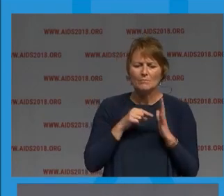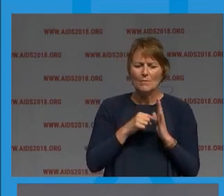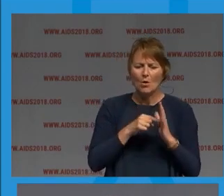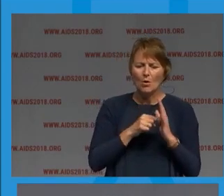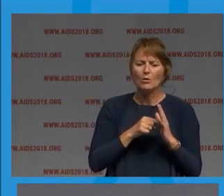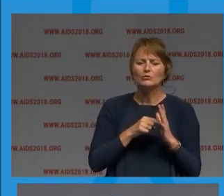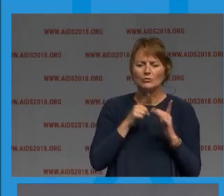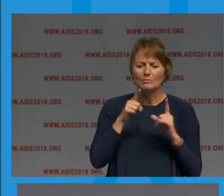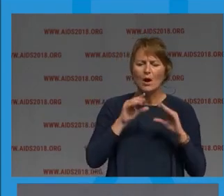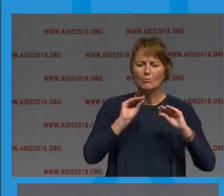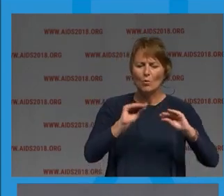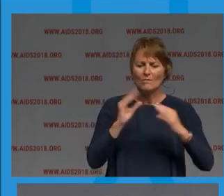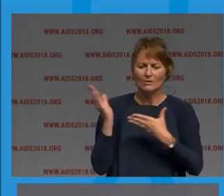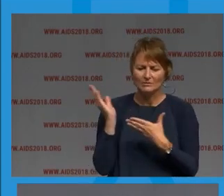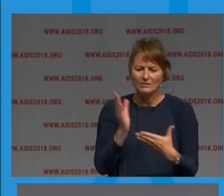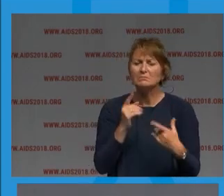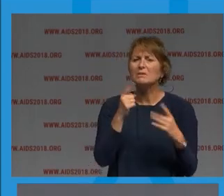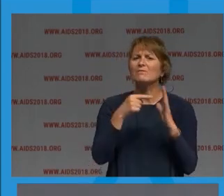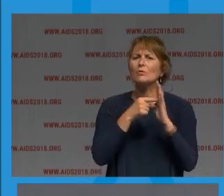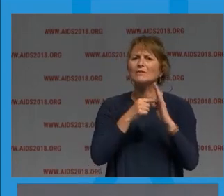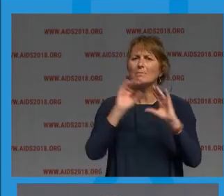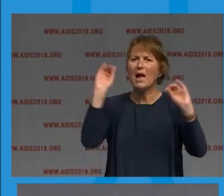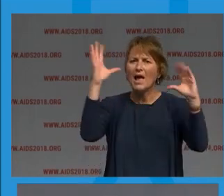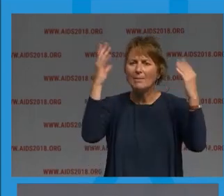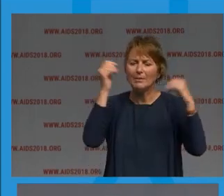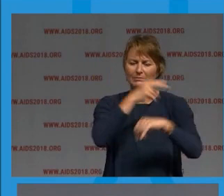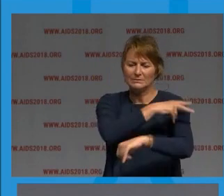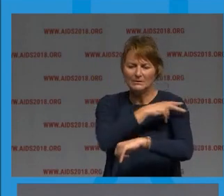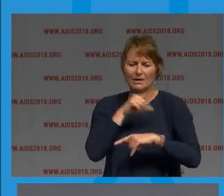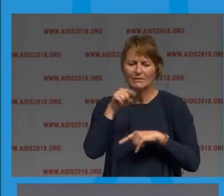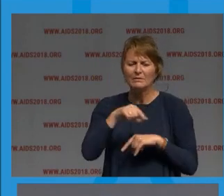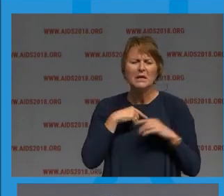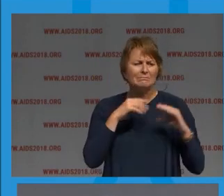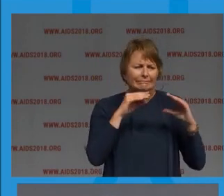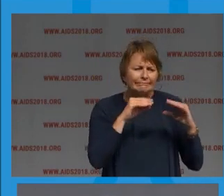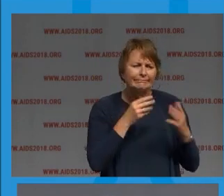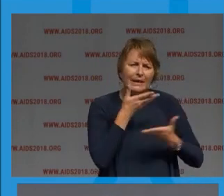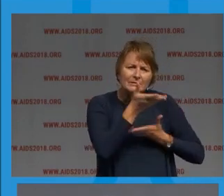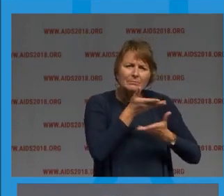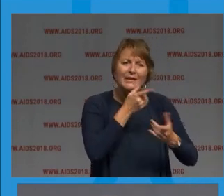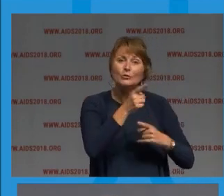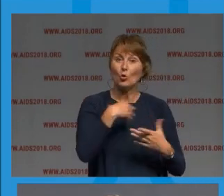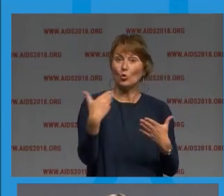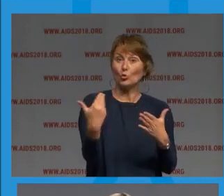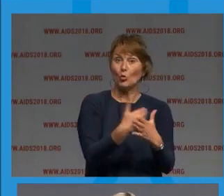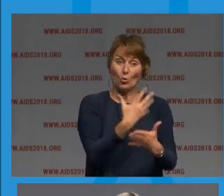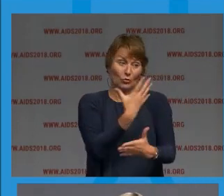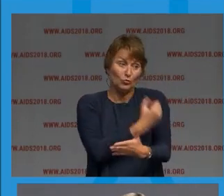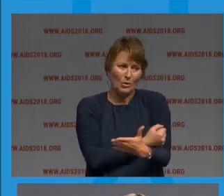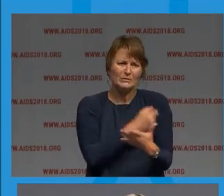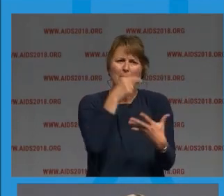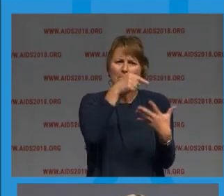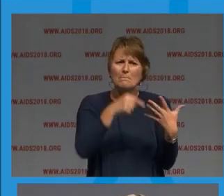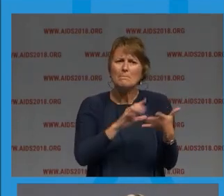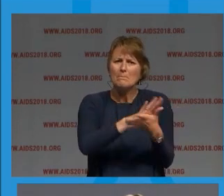new psychoactive substances users and educate them about new substances.